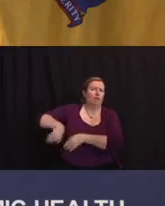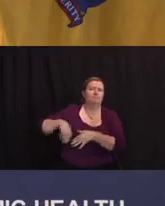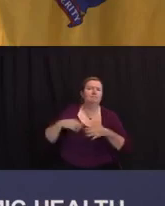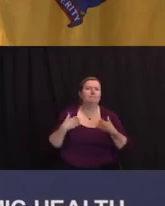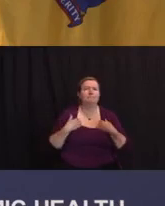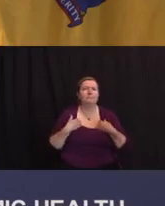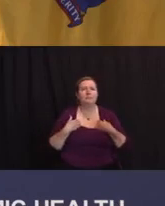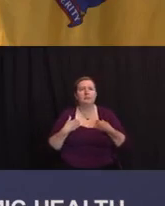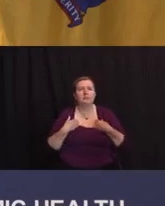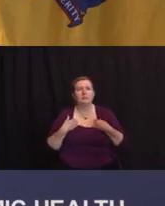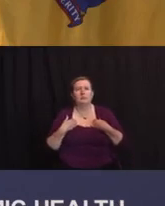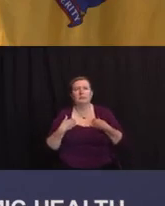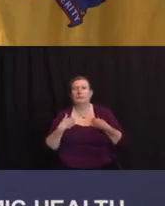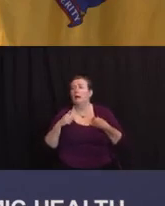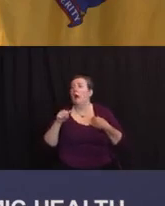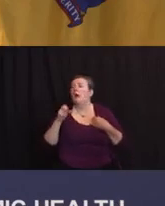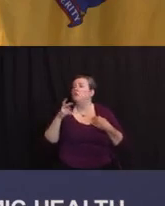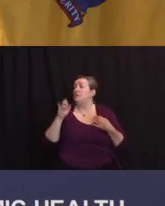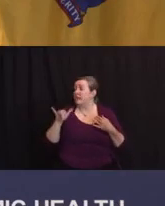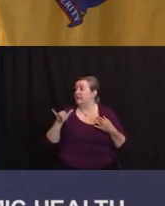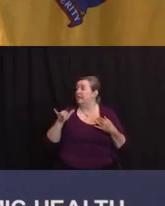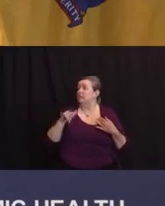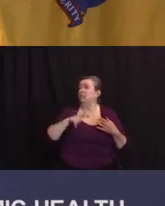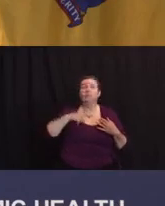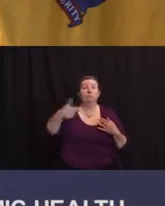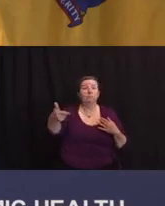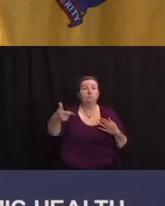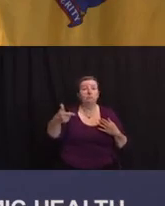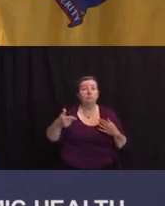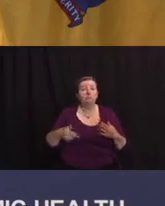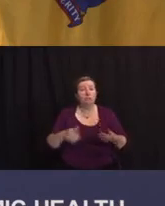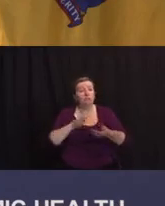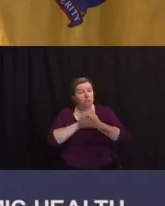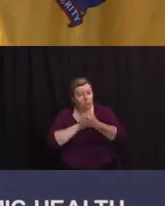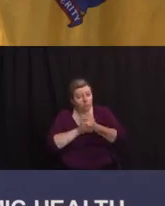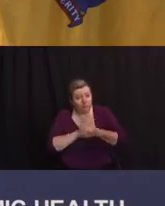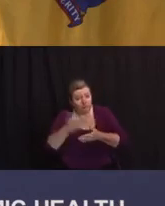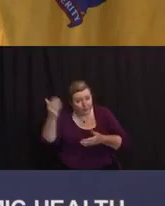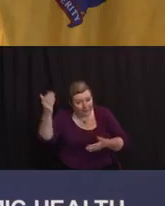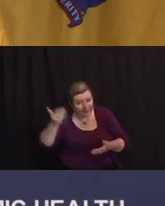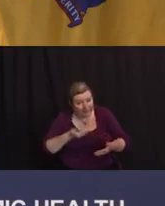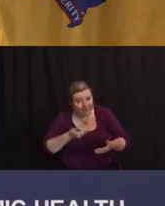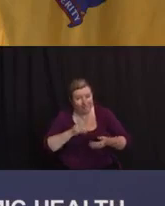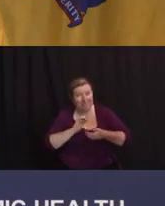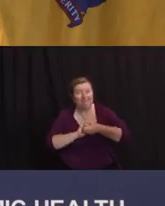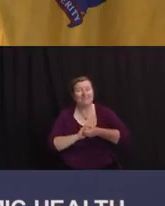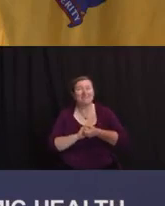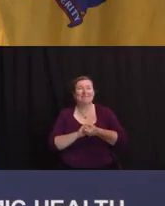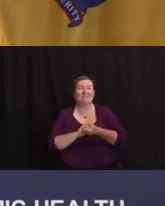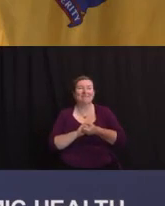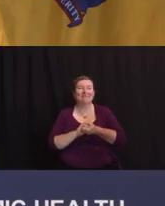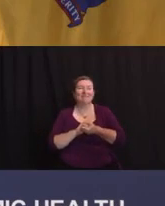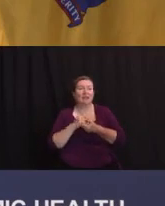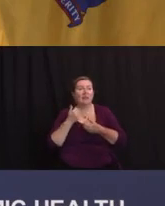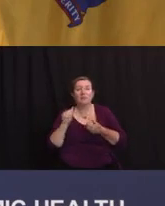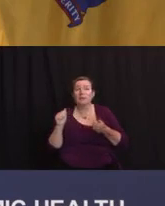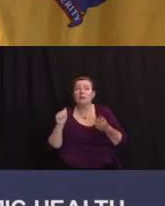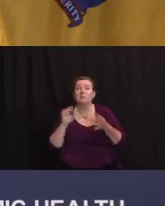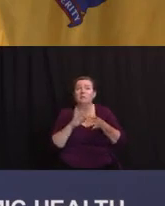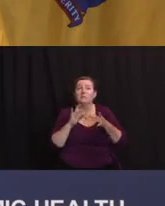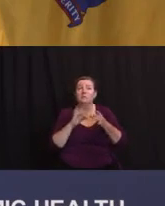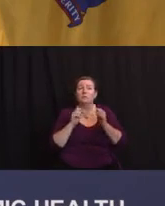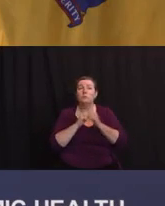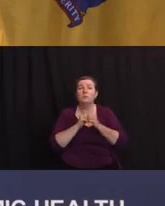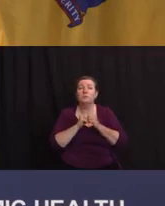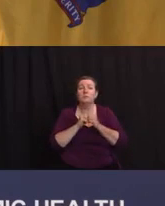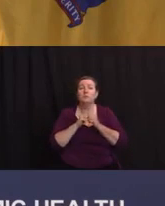Yes. Please. Well, congratulations. Welcome. Thank you. Do you have any comment on Jack Chitterelli's statement last